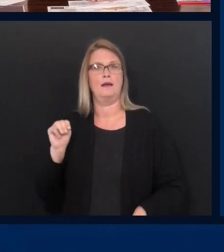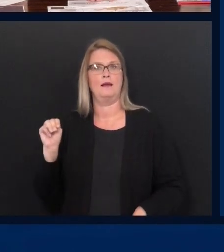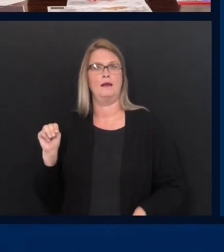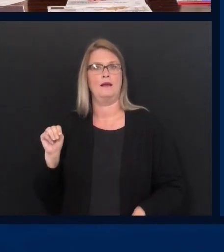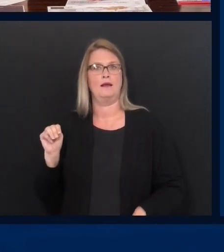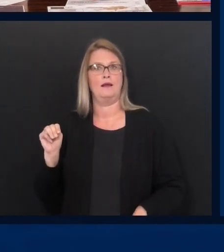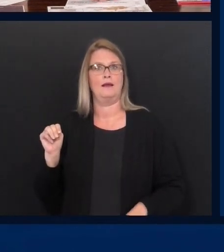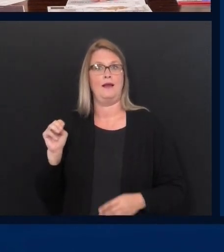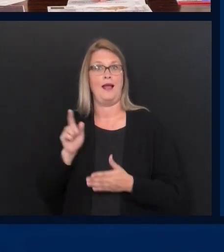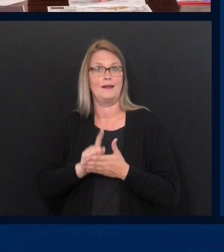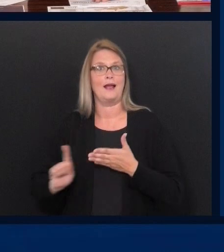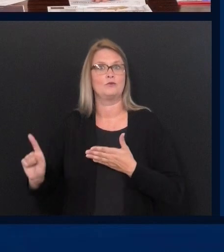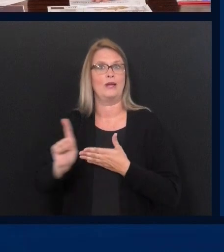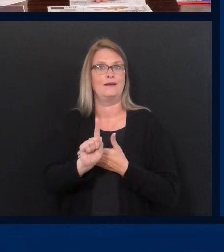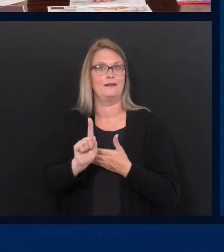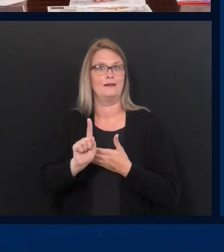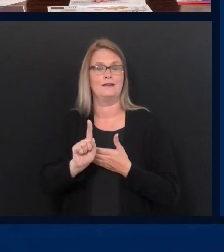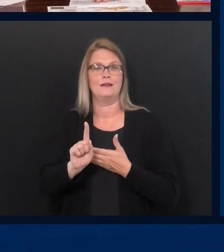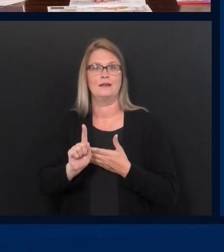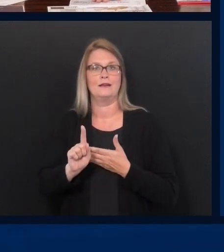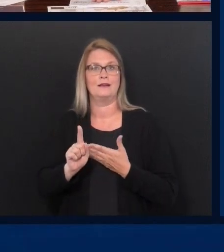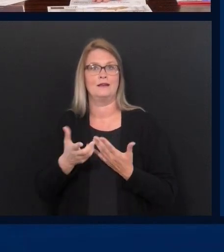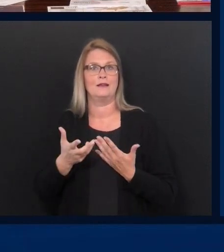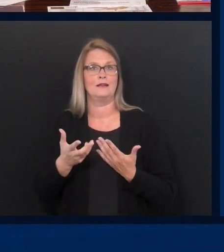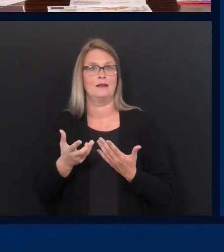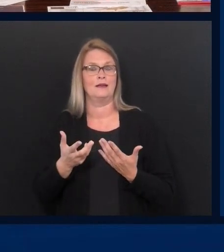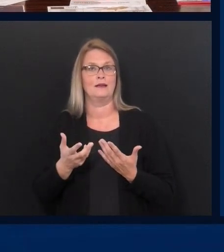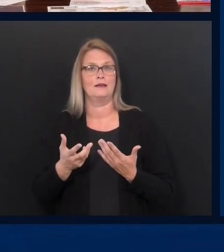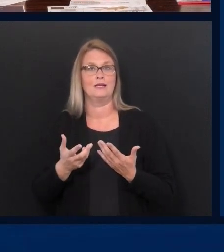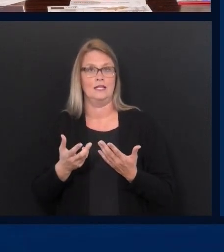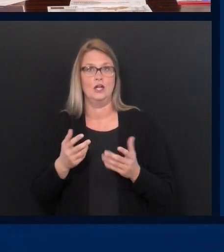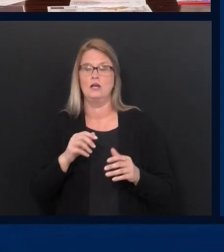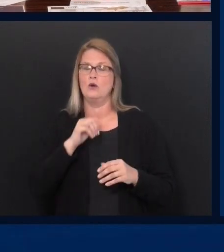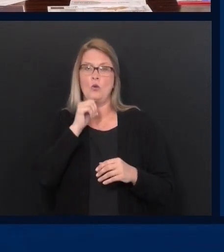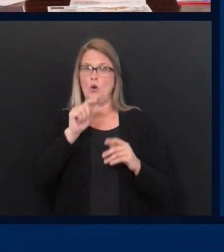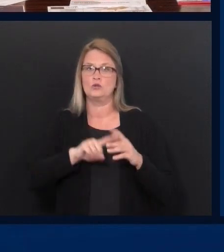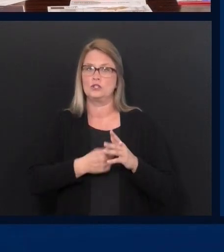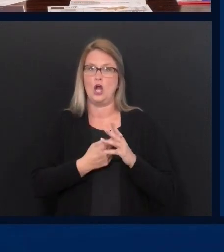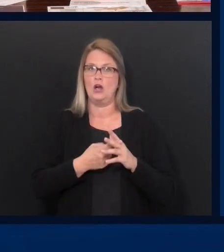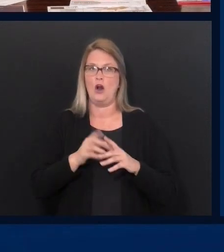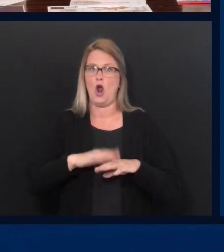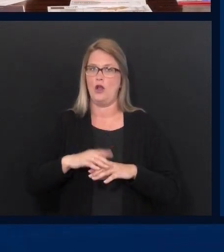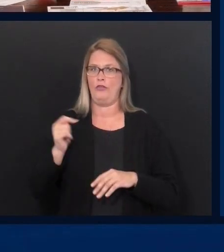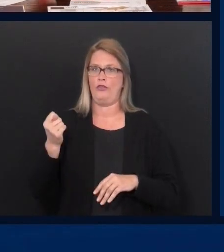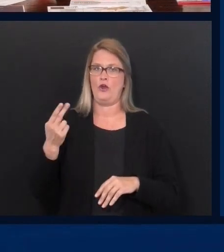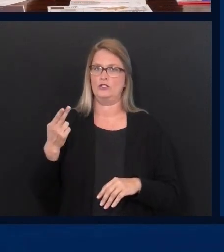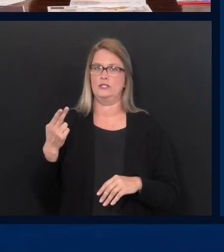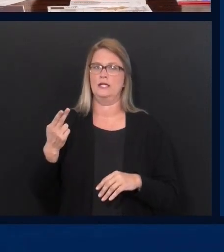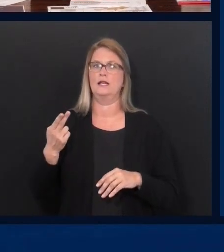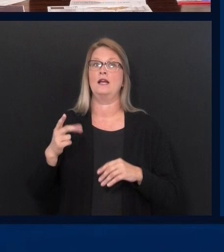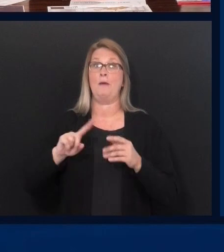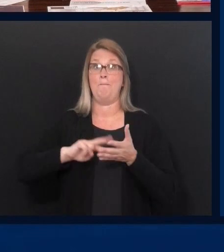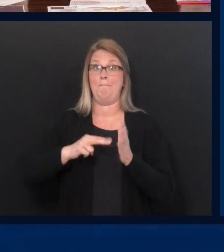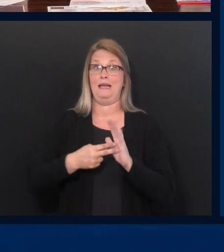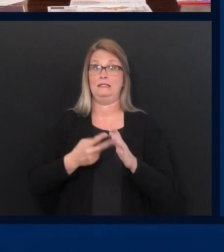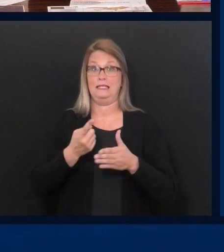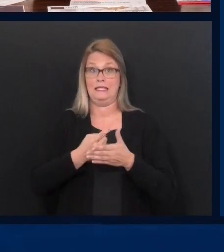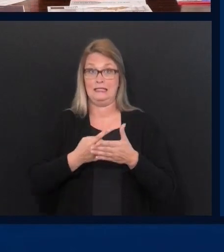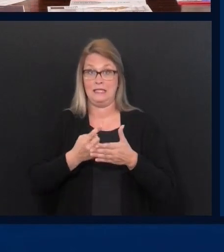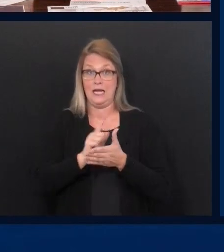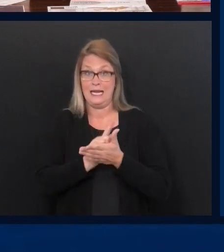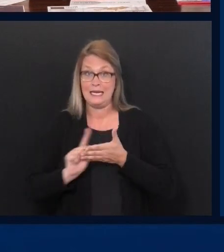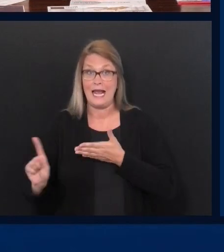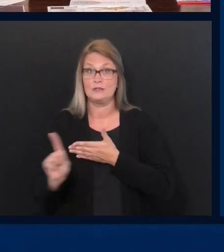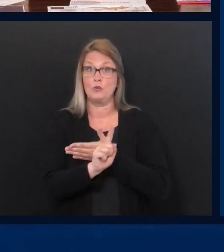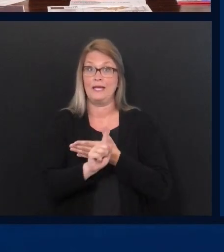not commence a week from Thursday. It will commence next Monday, a week